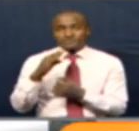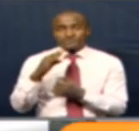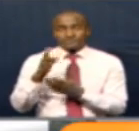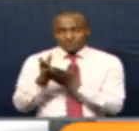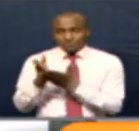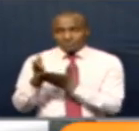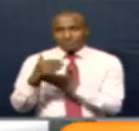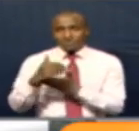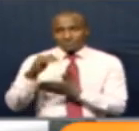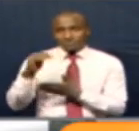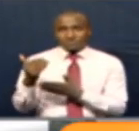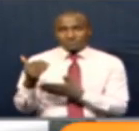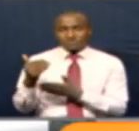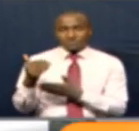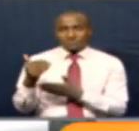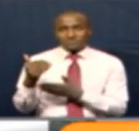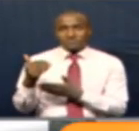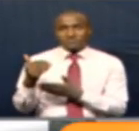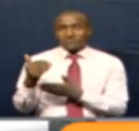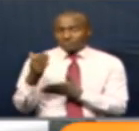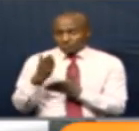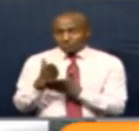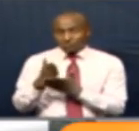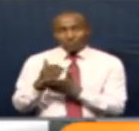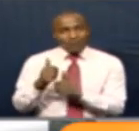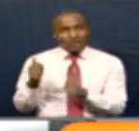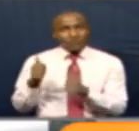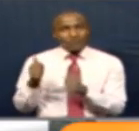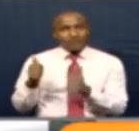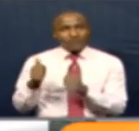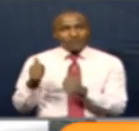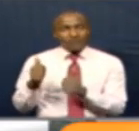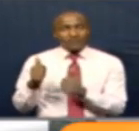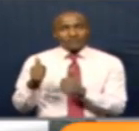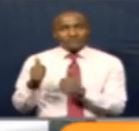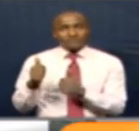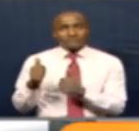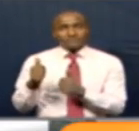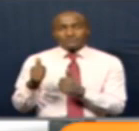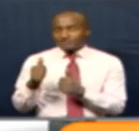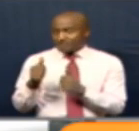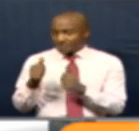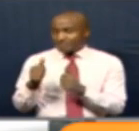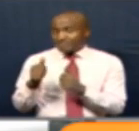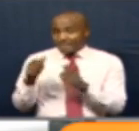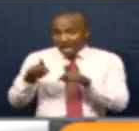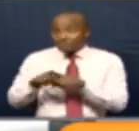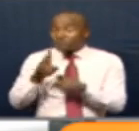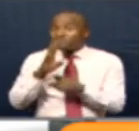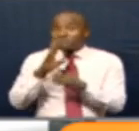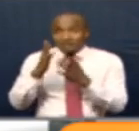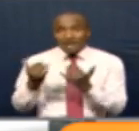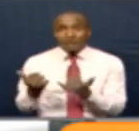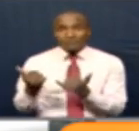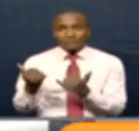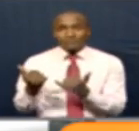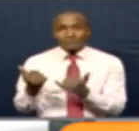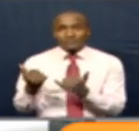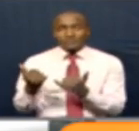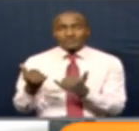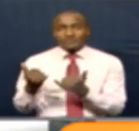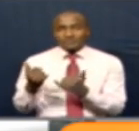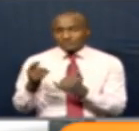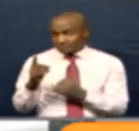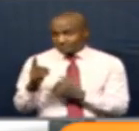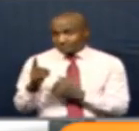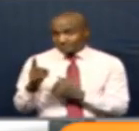in the city has gone up by a factor of fivefold to almost tenfold. As we speak now, the thing about it is this,